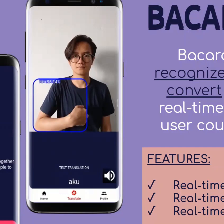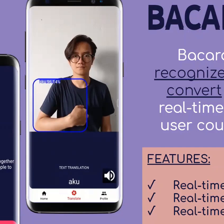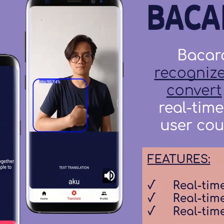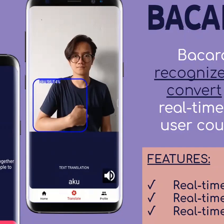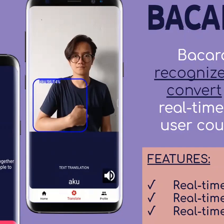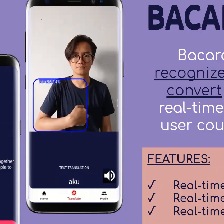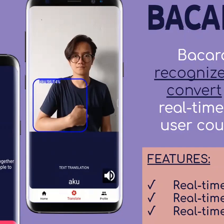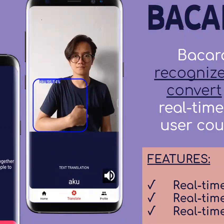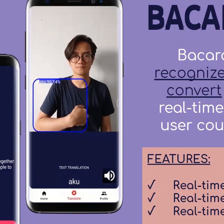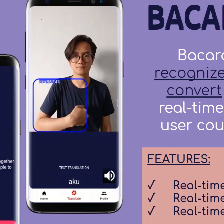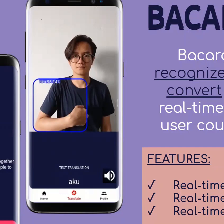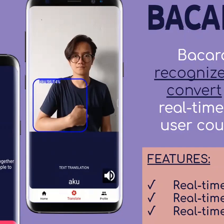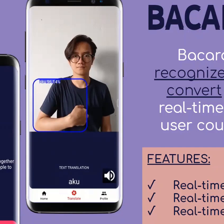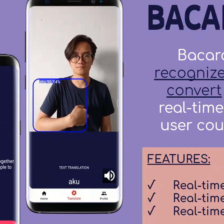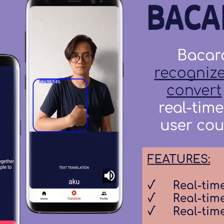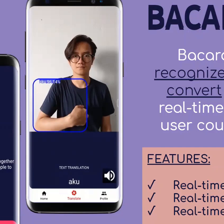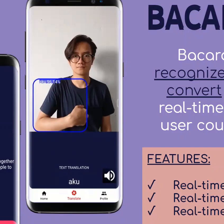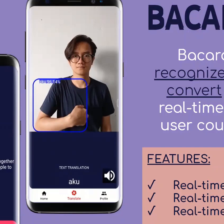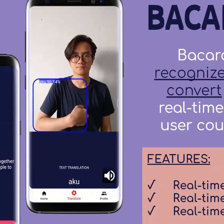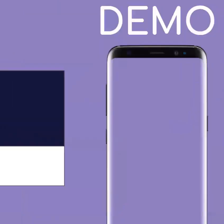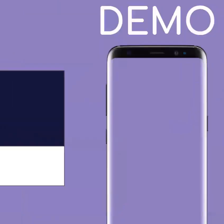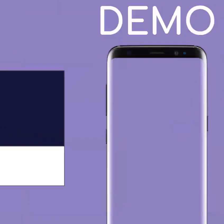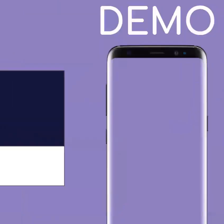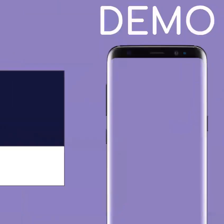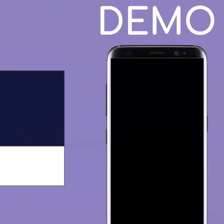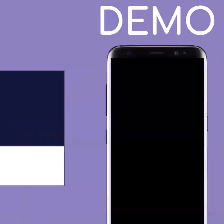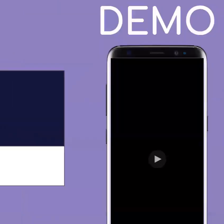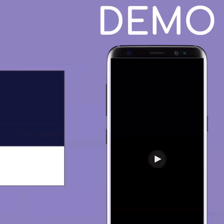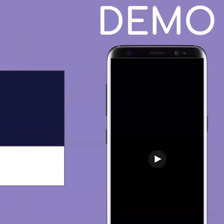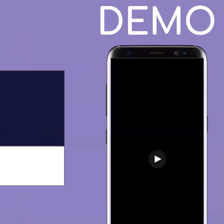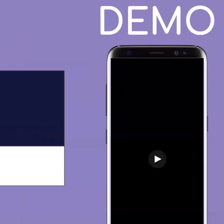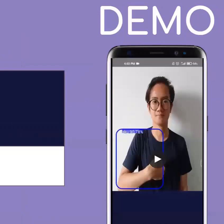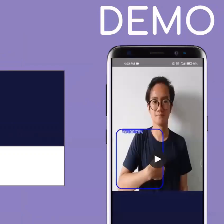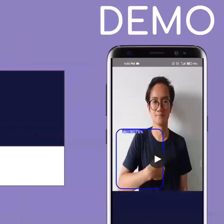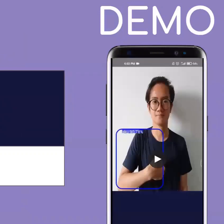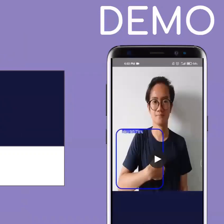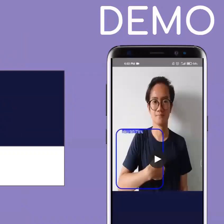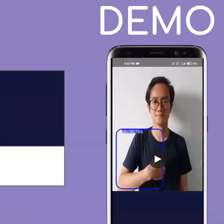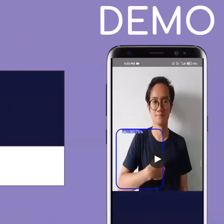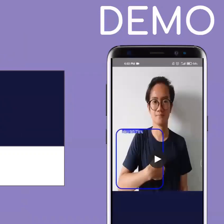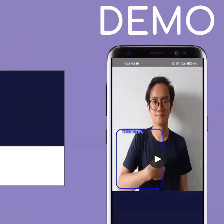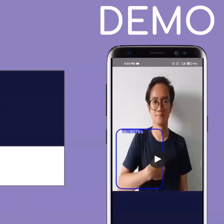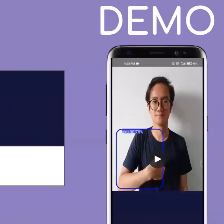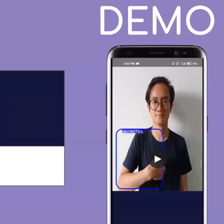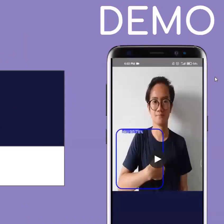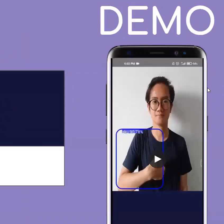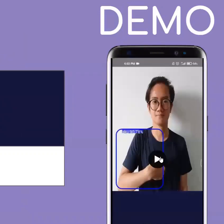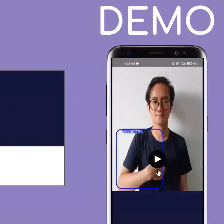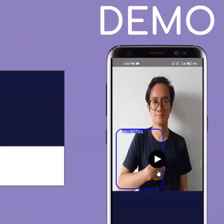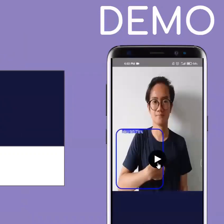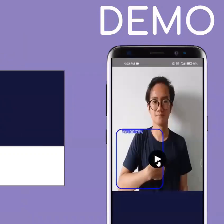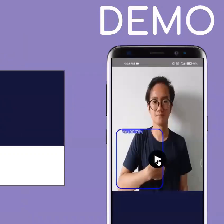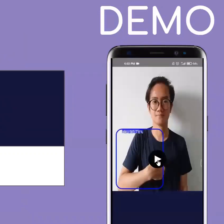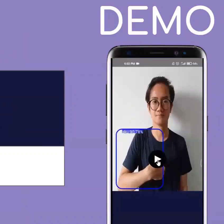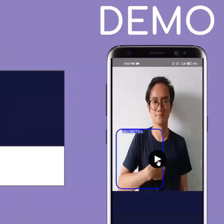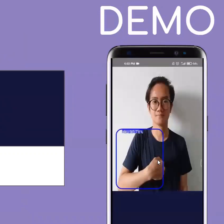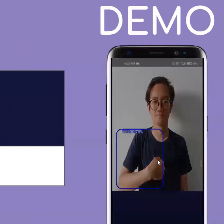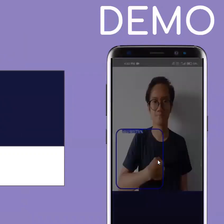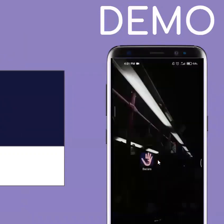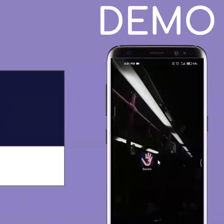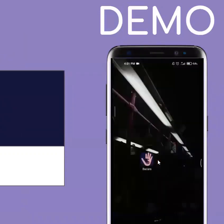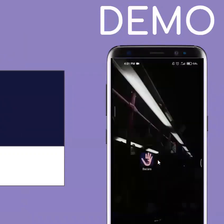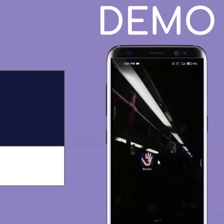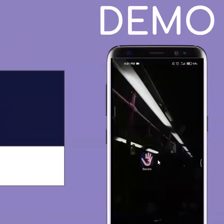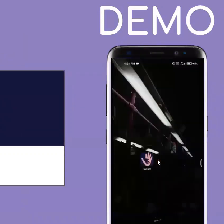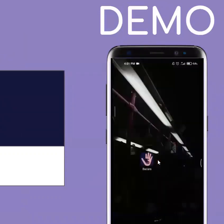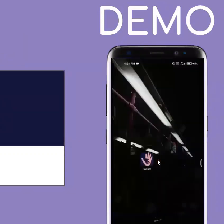to communicate with deaf or mute friends. Here is the demo of Bacara applications.